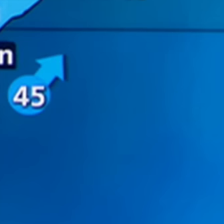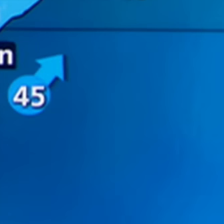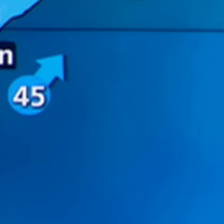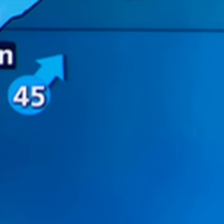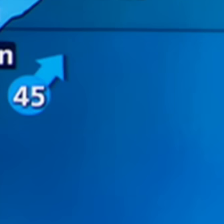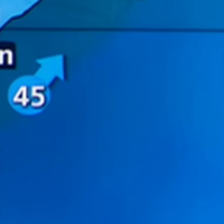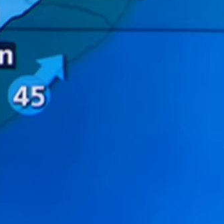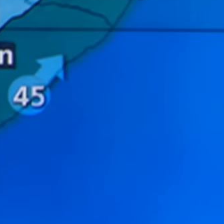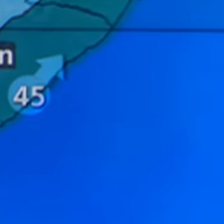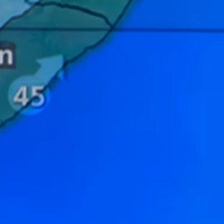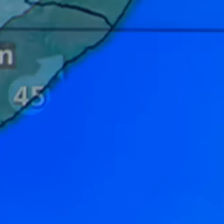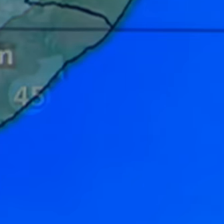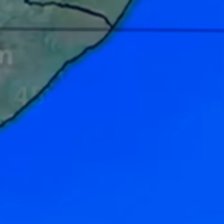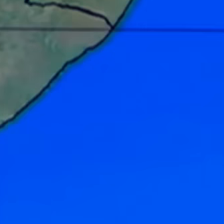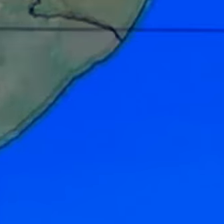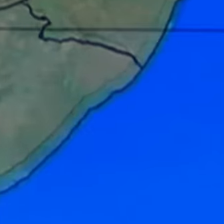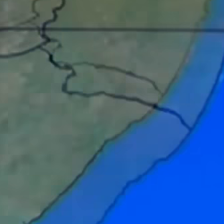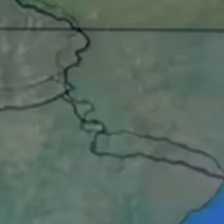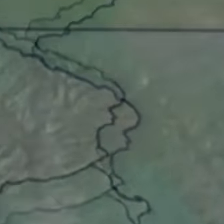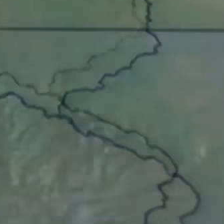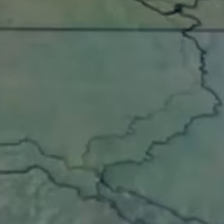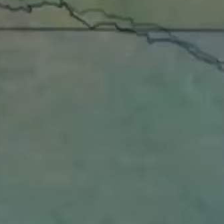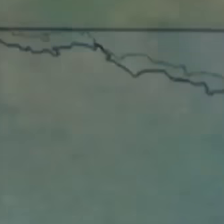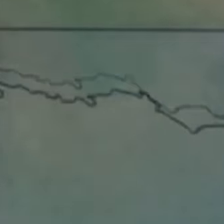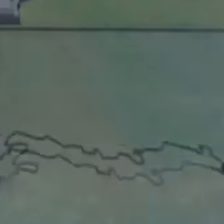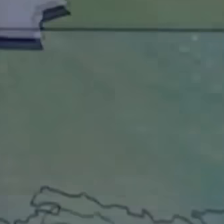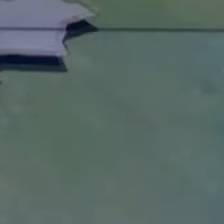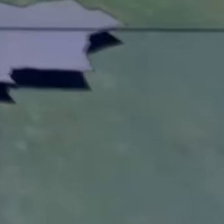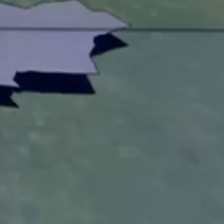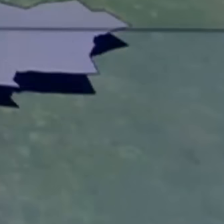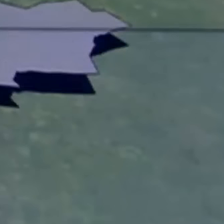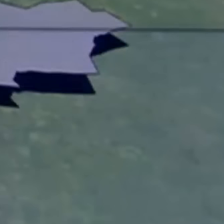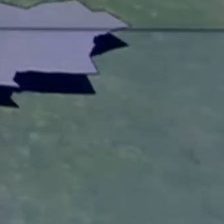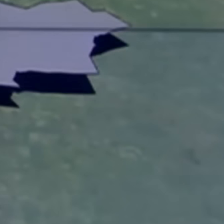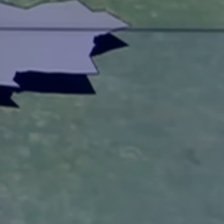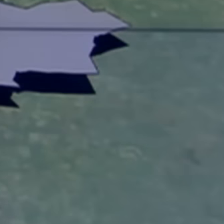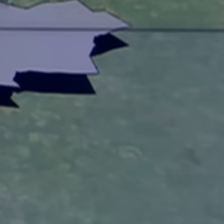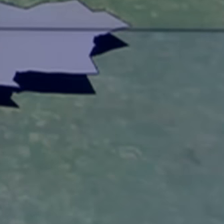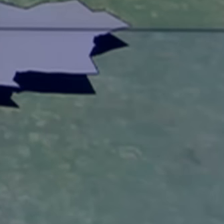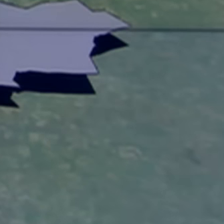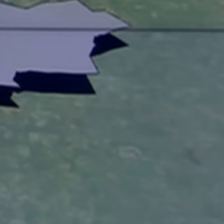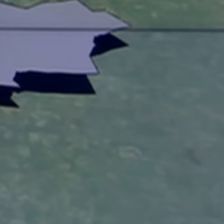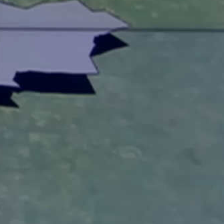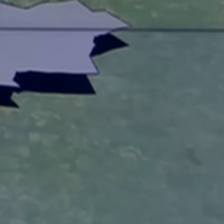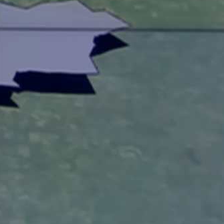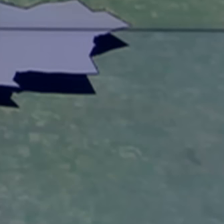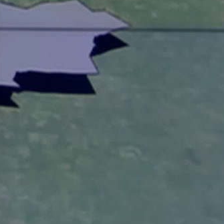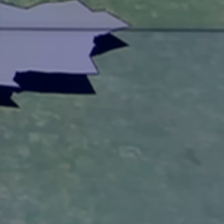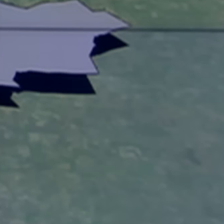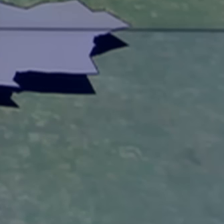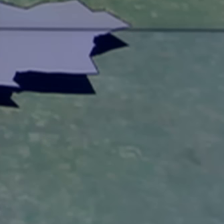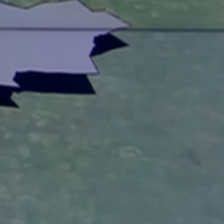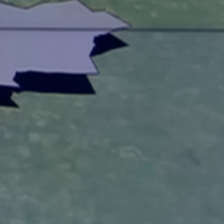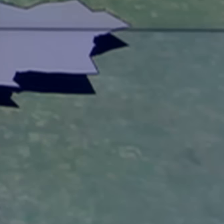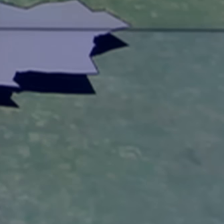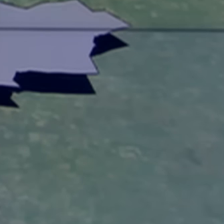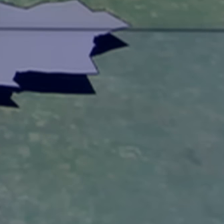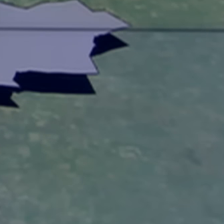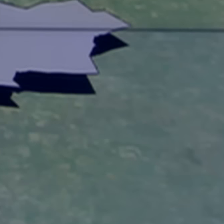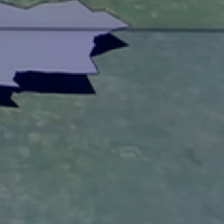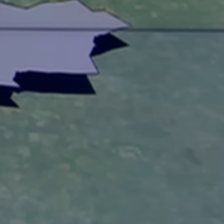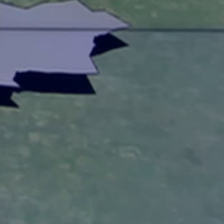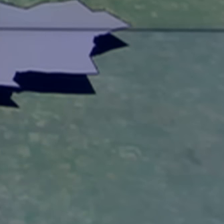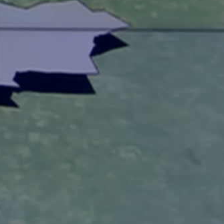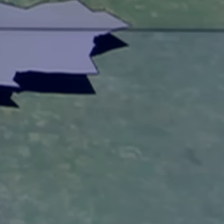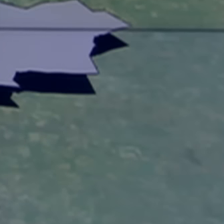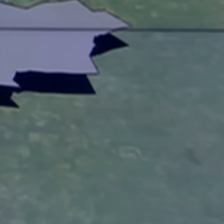tse buletsweng dikgateng teng mahloko di ale ha sa motho ho tla kile hore boholo ba Gauteng ho tla hlo ho ifutuma fela ho sa nka re shebile hona ka Pretoria